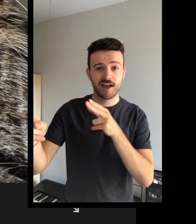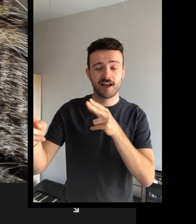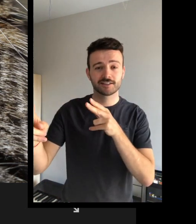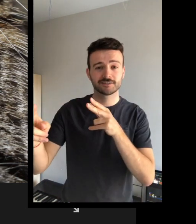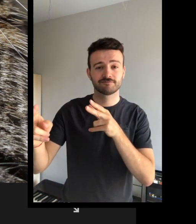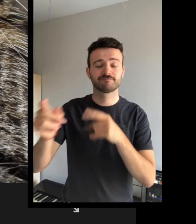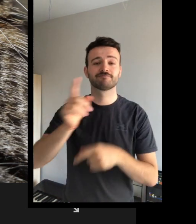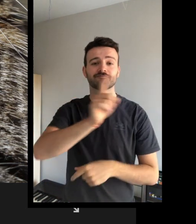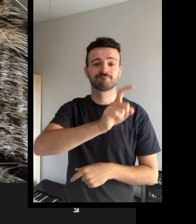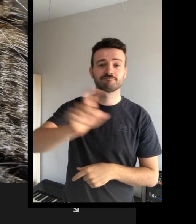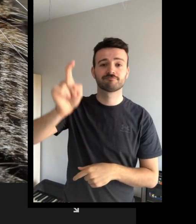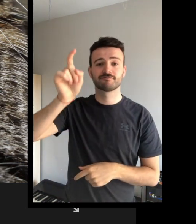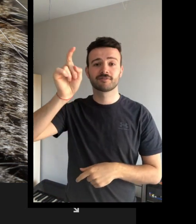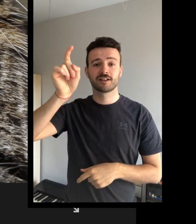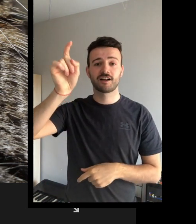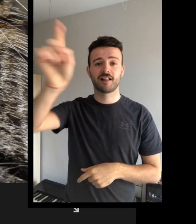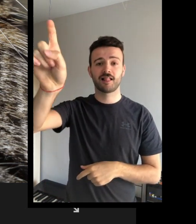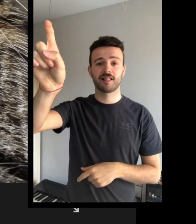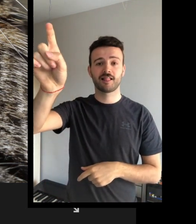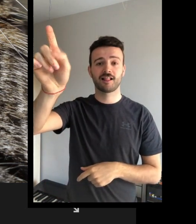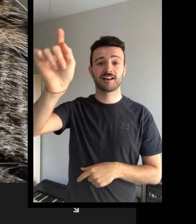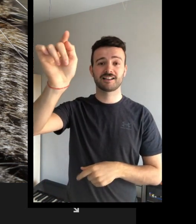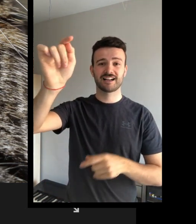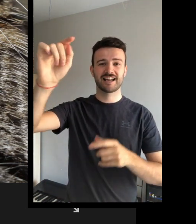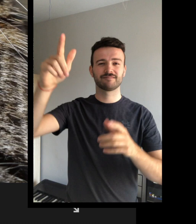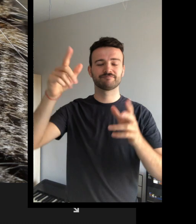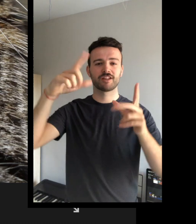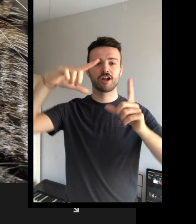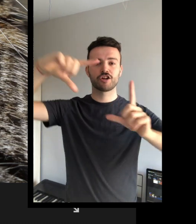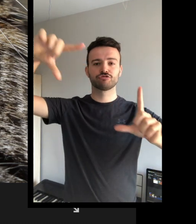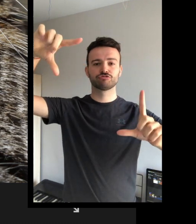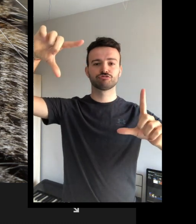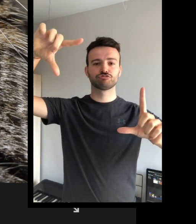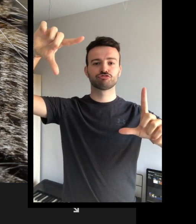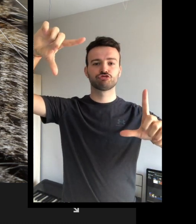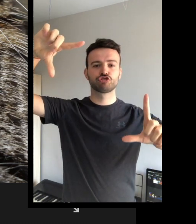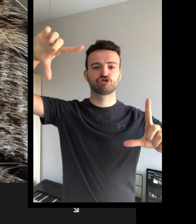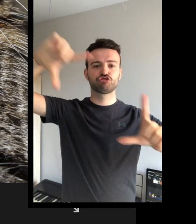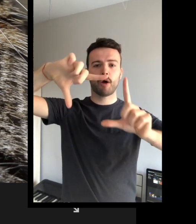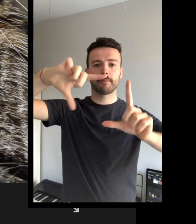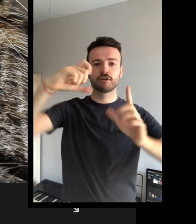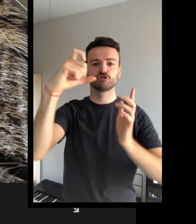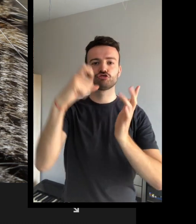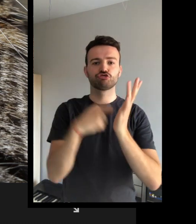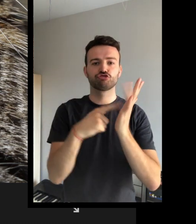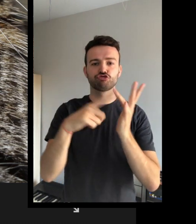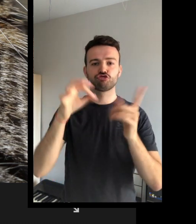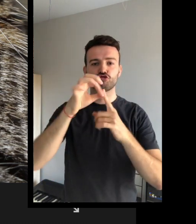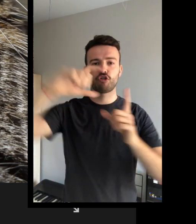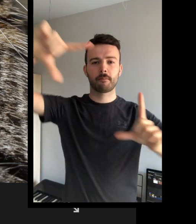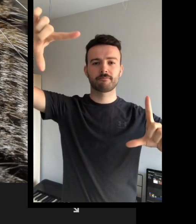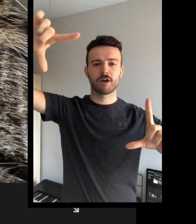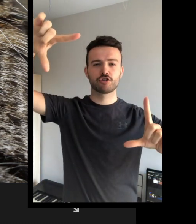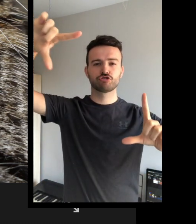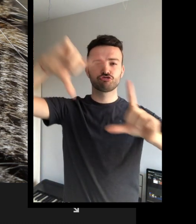So now we're ready to start using the editing tools. So click the crop icon,